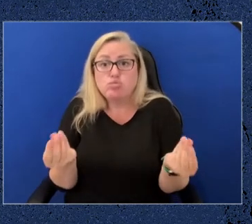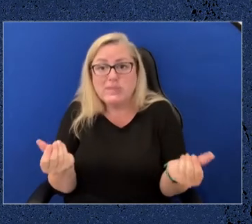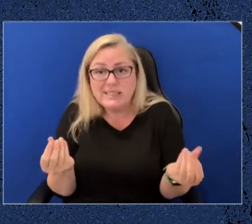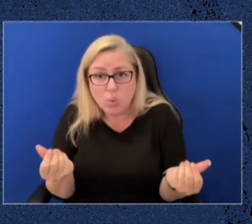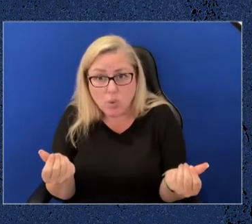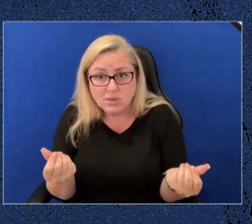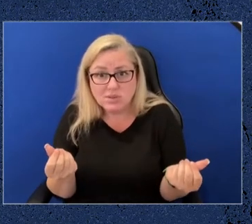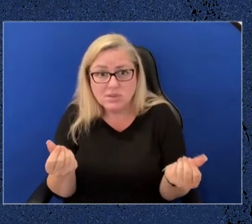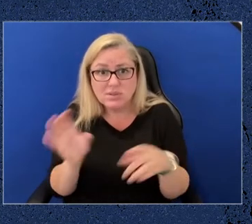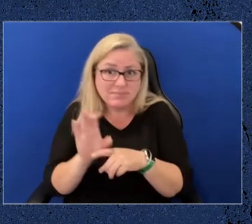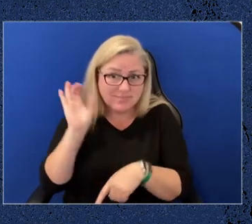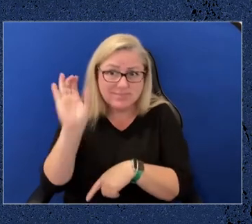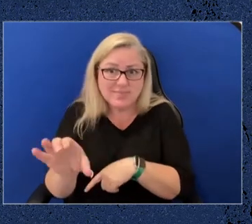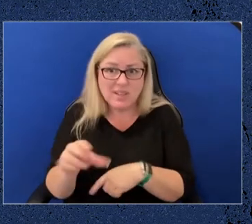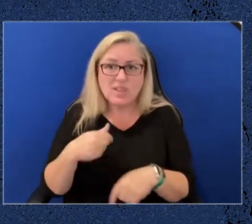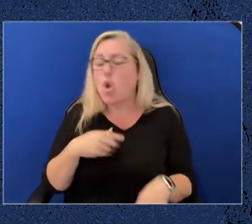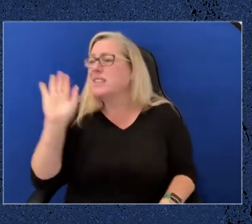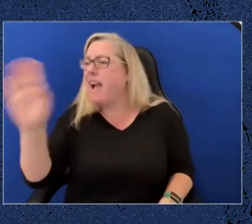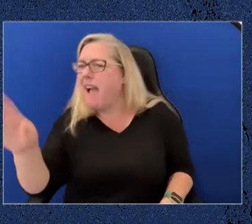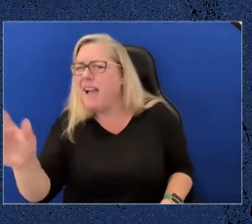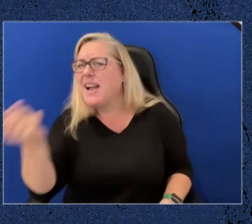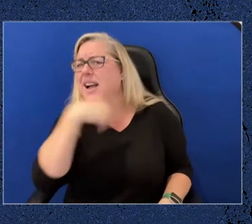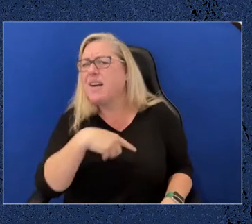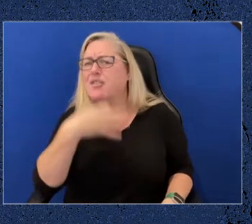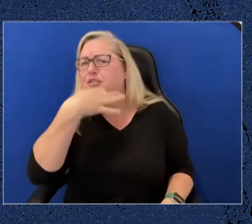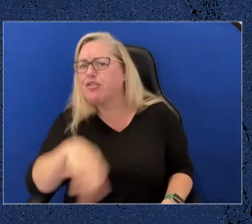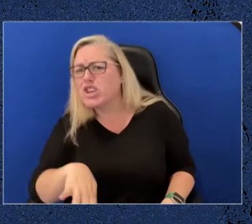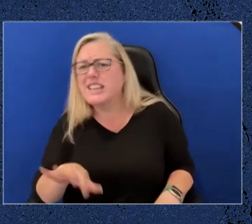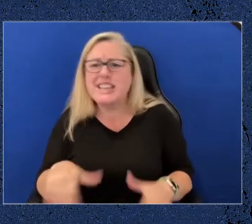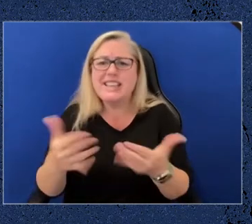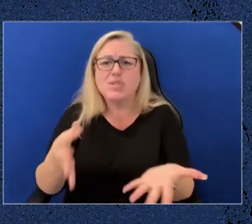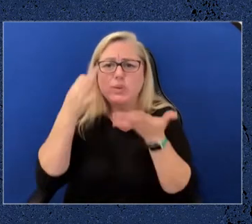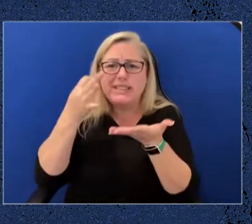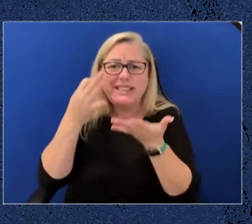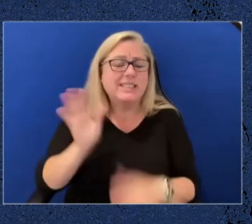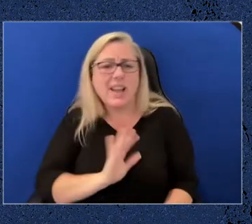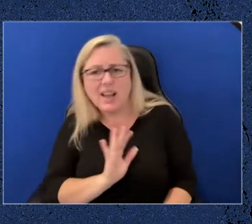can't just keep going to Aboriginal communities saying, "Hey, you coming for an afternoon?" You know, we'll give you a cup of tea. Yeah, yeah. Pay